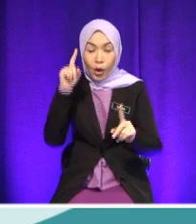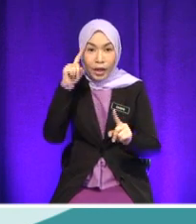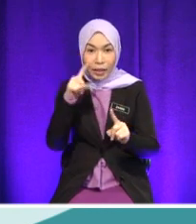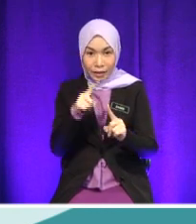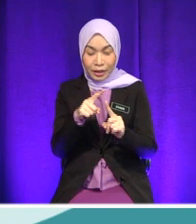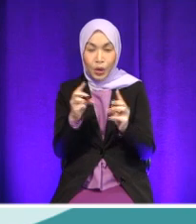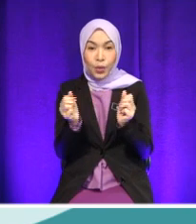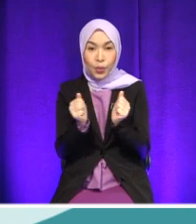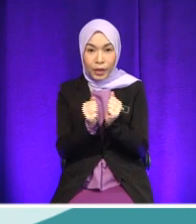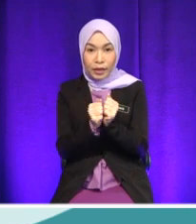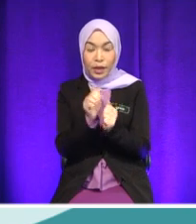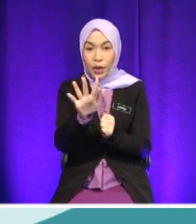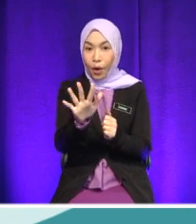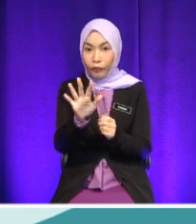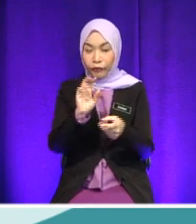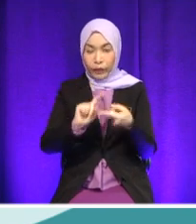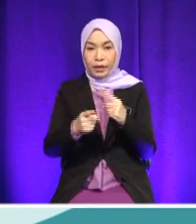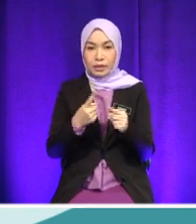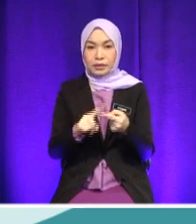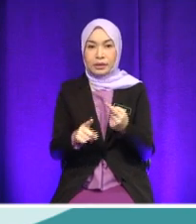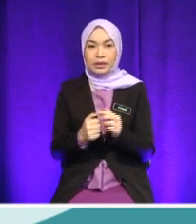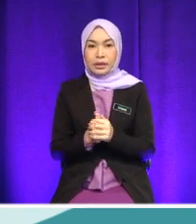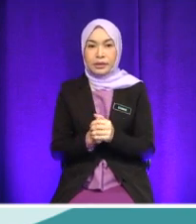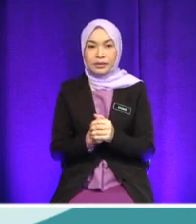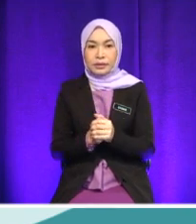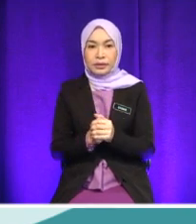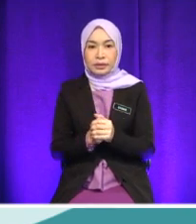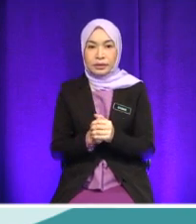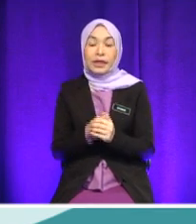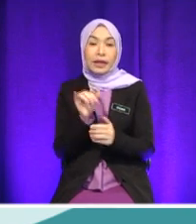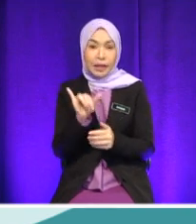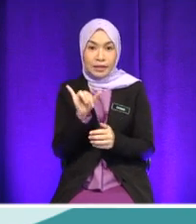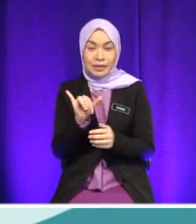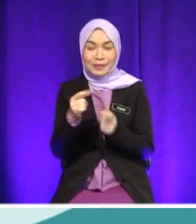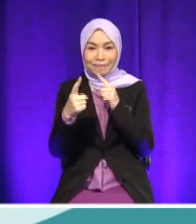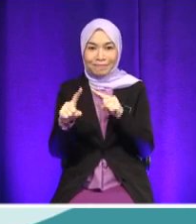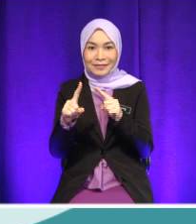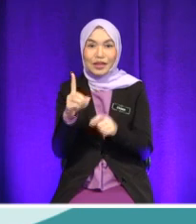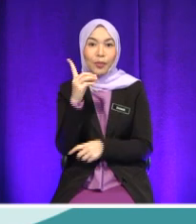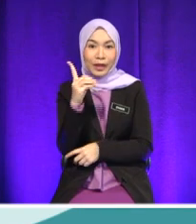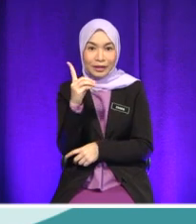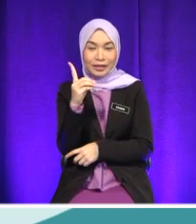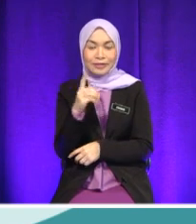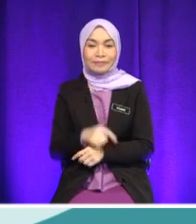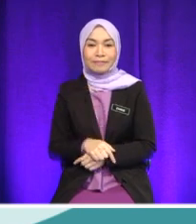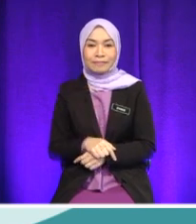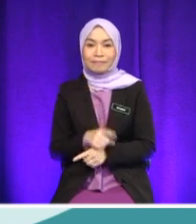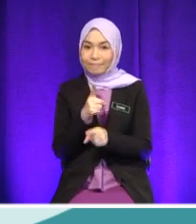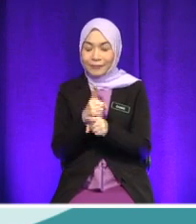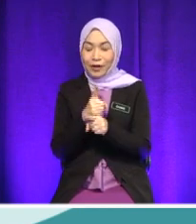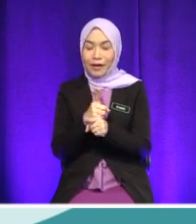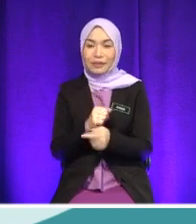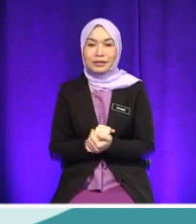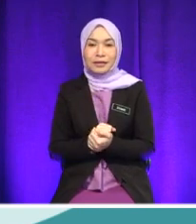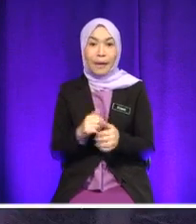so that you need to provide a reason. Okay, the answer is D. Yeah, sure. Okay, how about number 4? Question number 4. Anyone would like